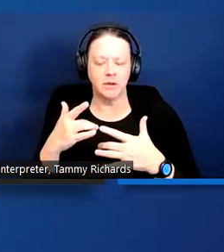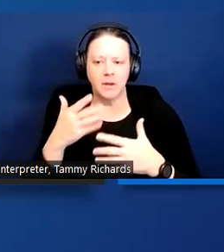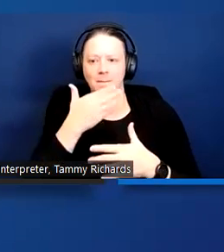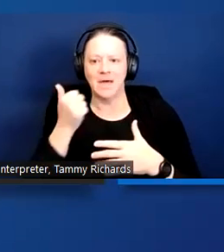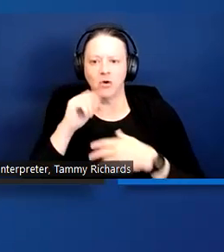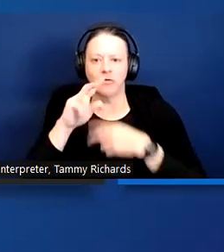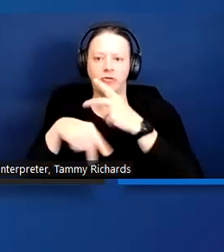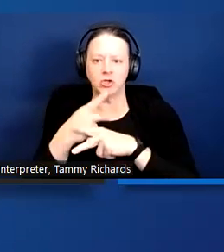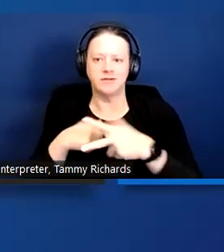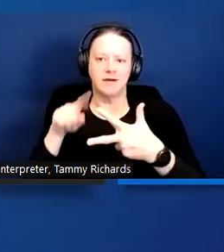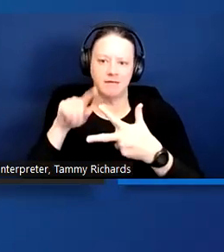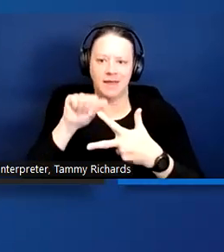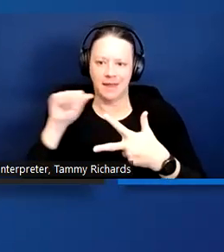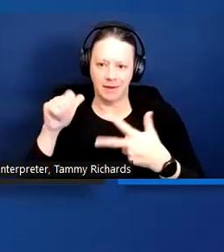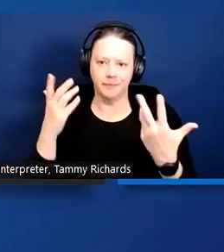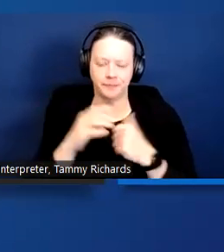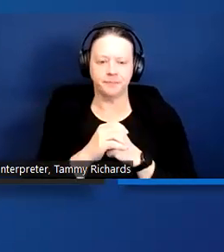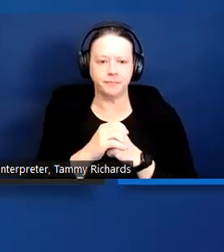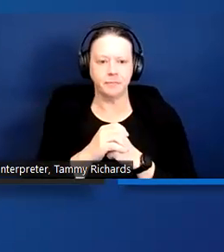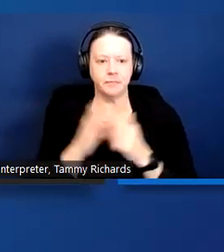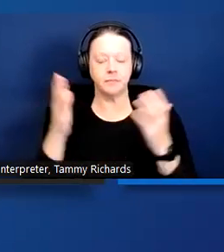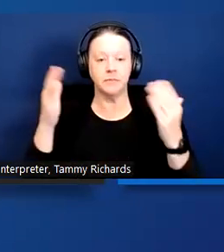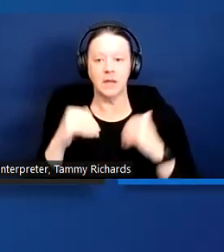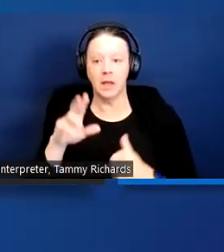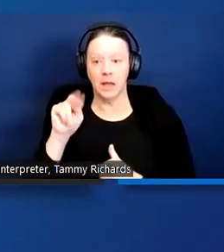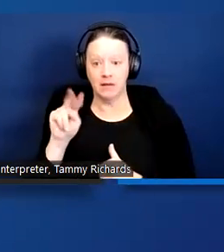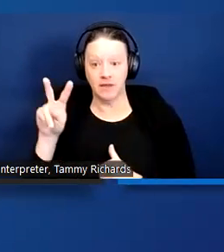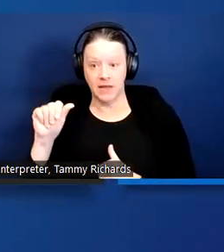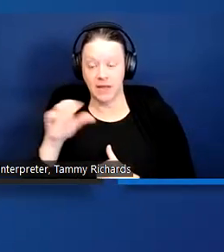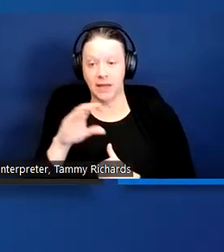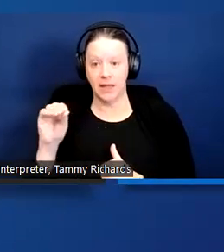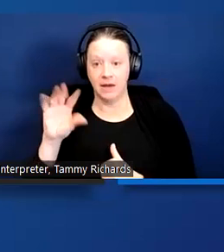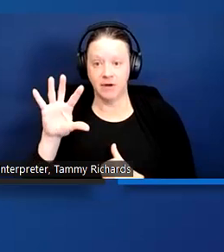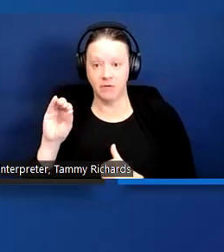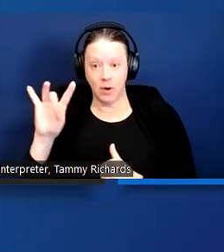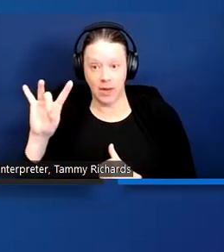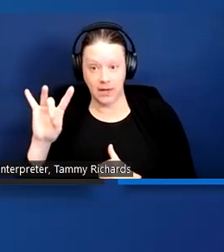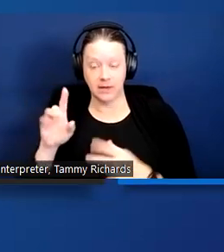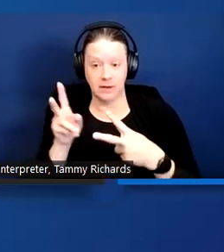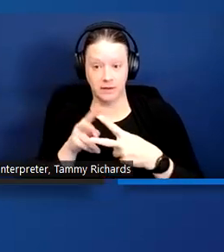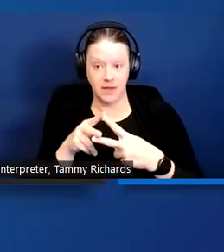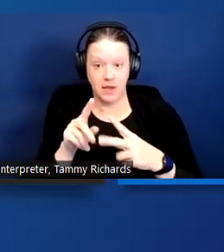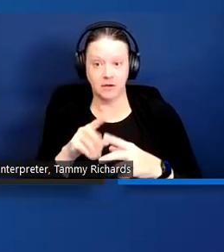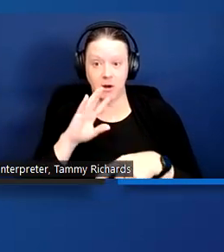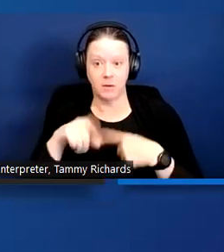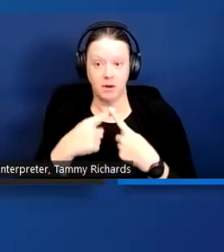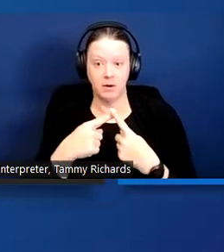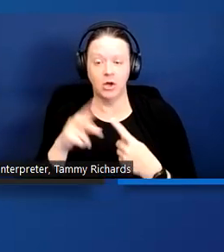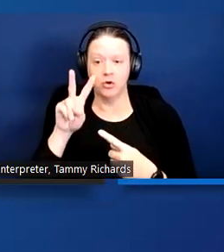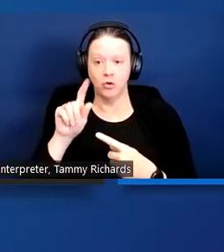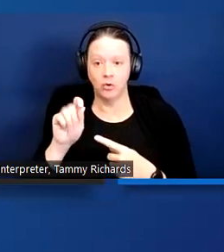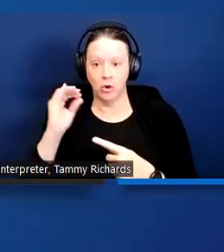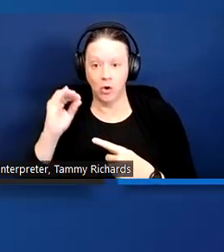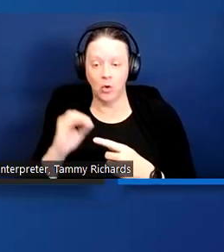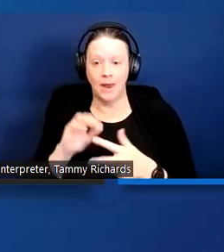versions. Now, the NVA and 508 directly refer to the 2.0 single A and double